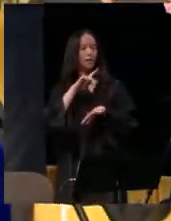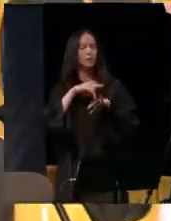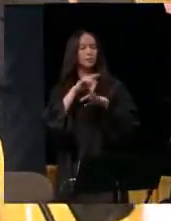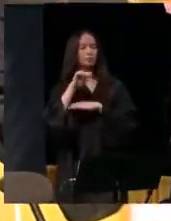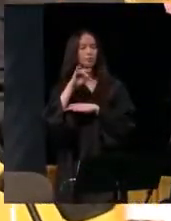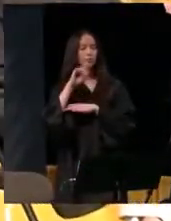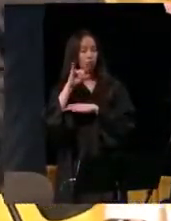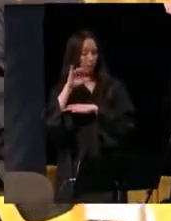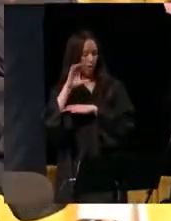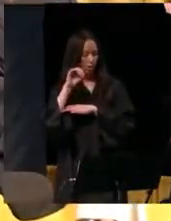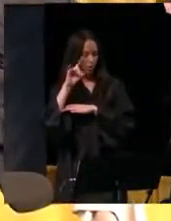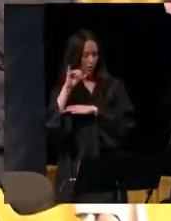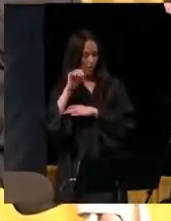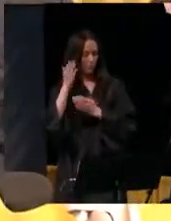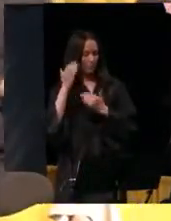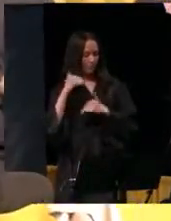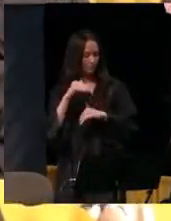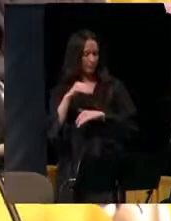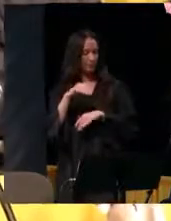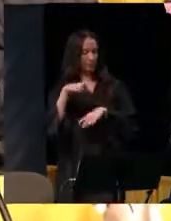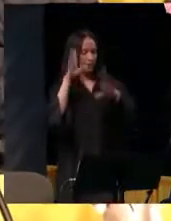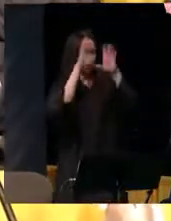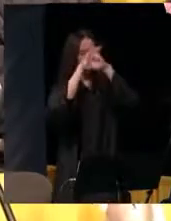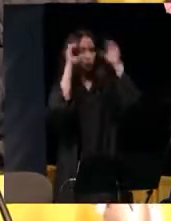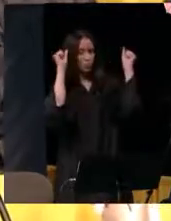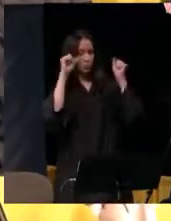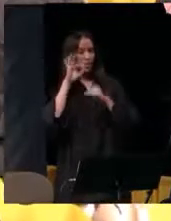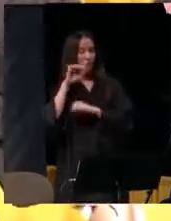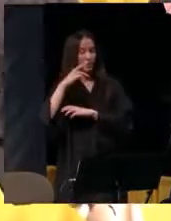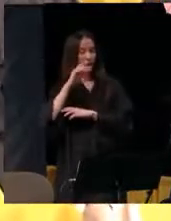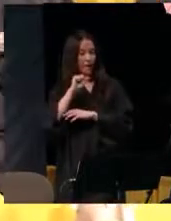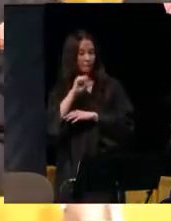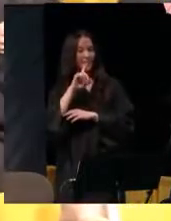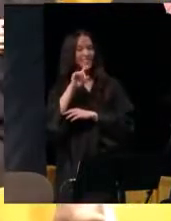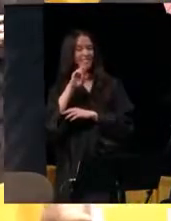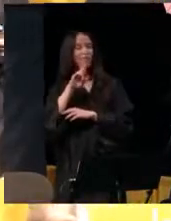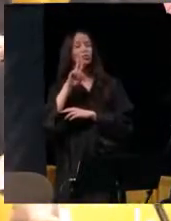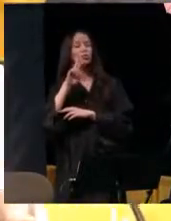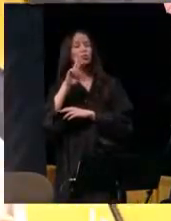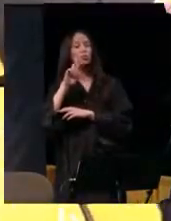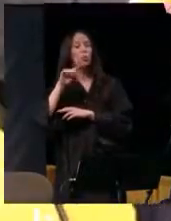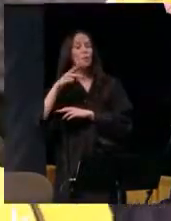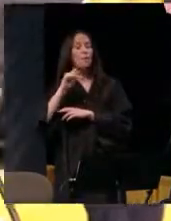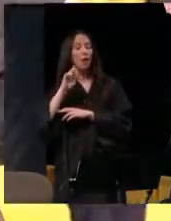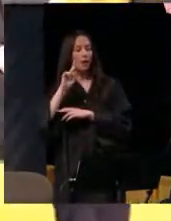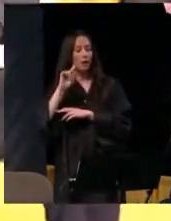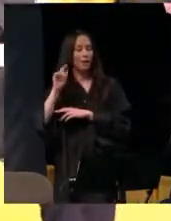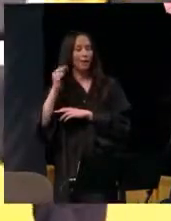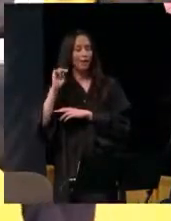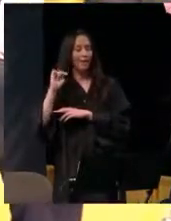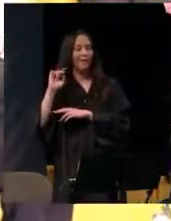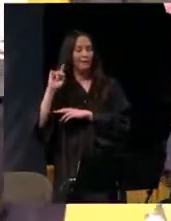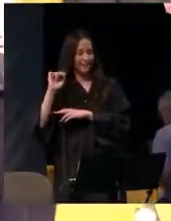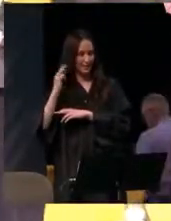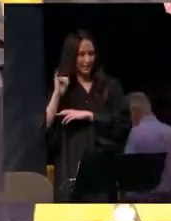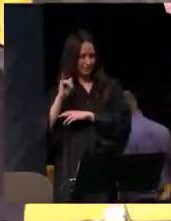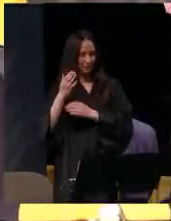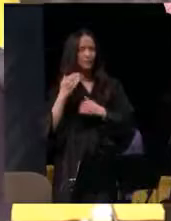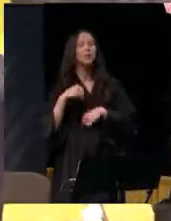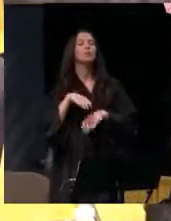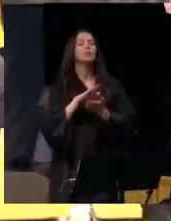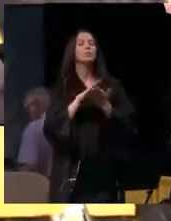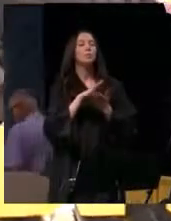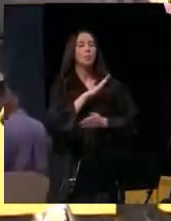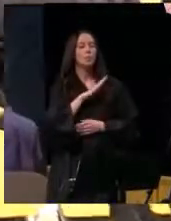Board Members Superintendent of Fargo Public Schools Dr. Rupak Gandhi. Fargo School Board Members